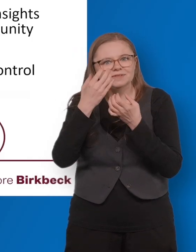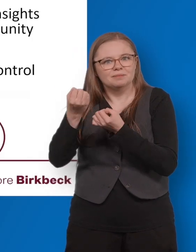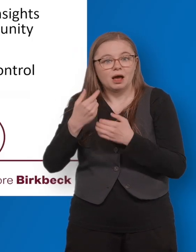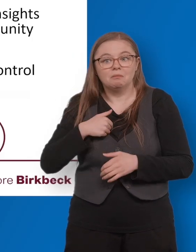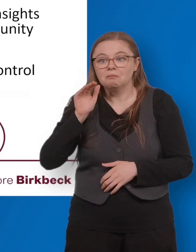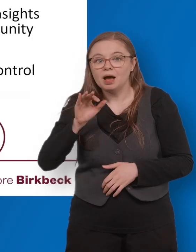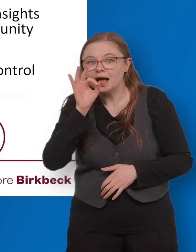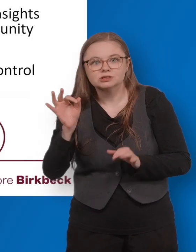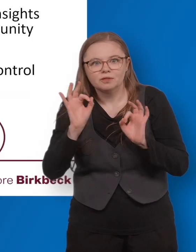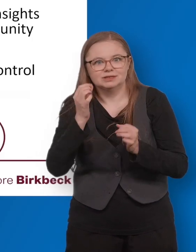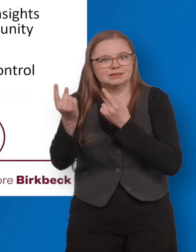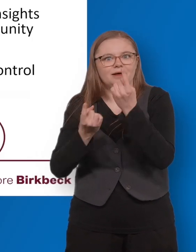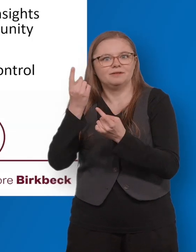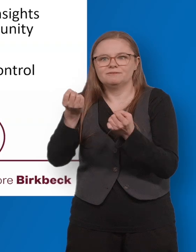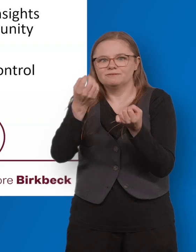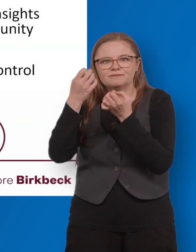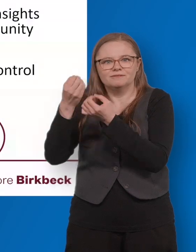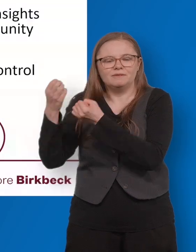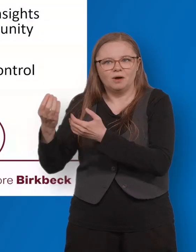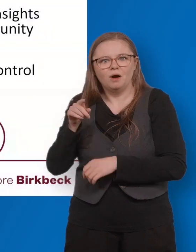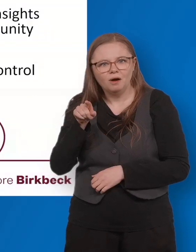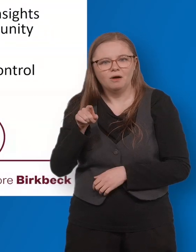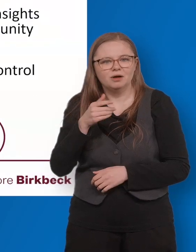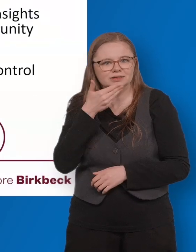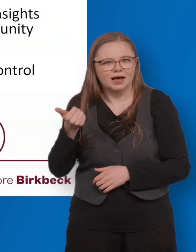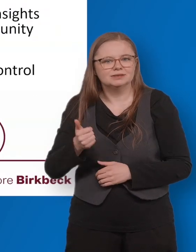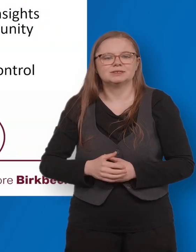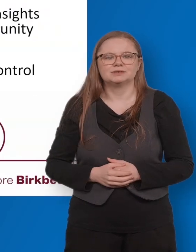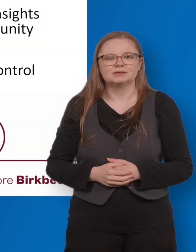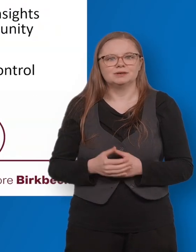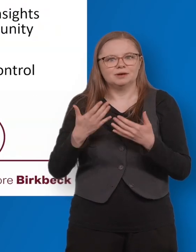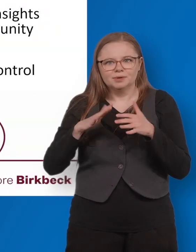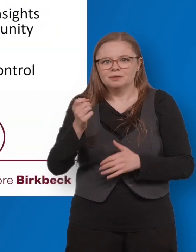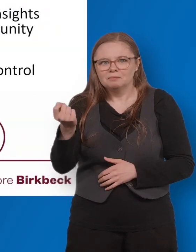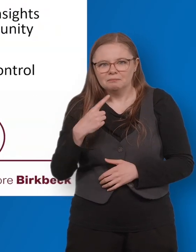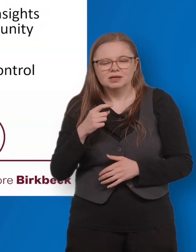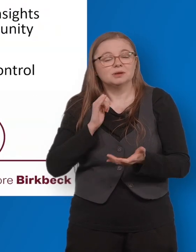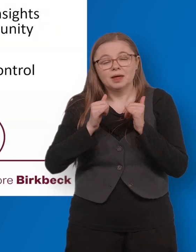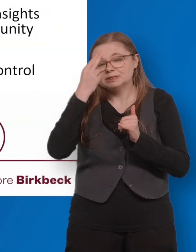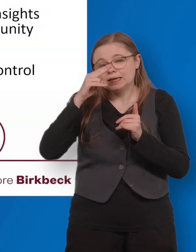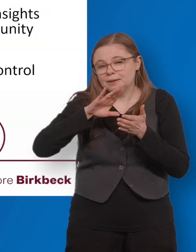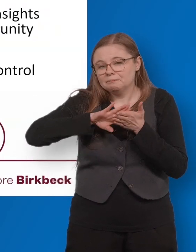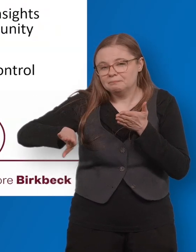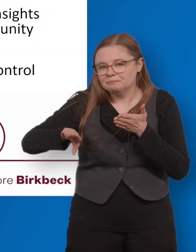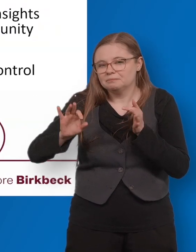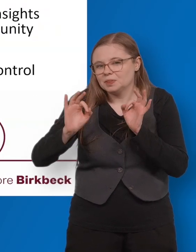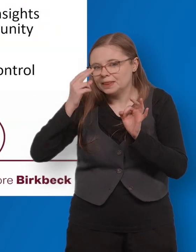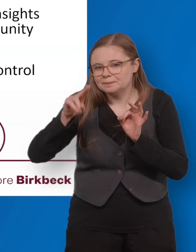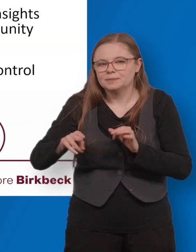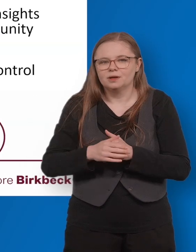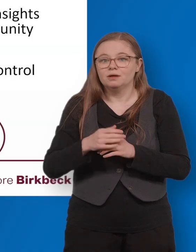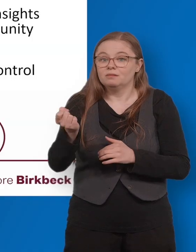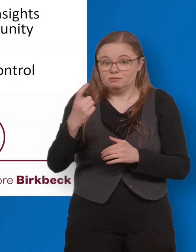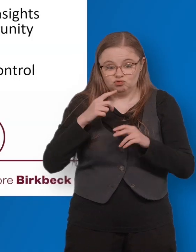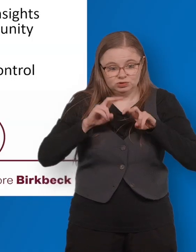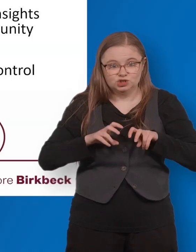wrote in, sometimes also very anonymously, to write to the research team and saying, thank you for doing this